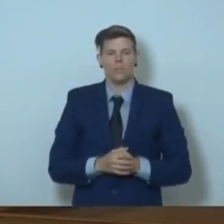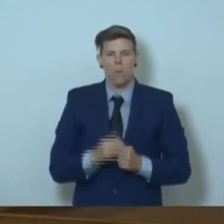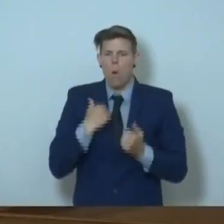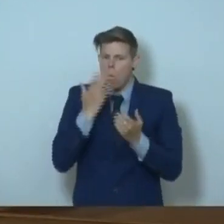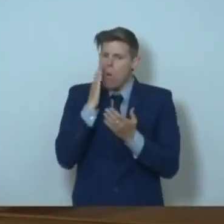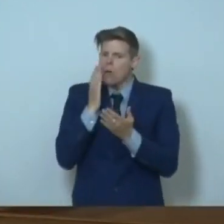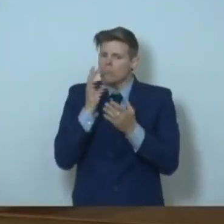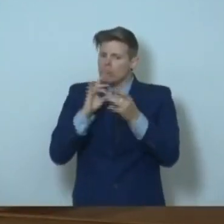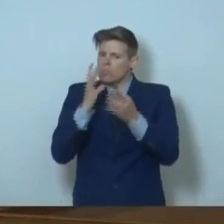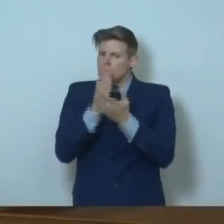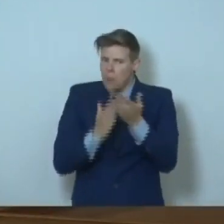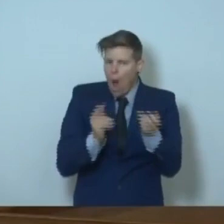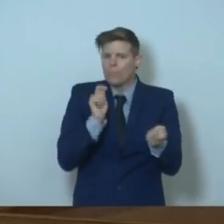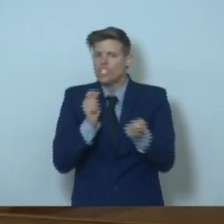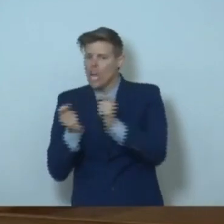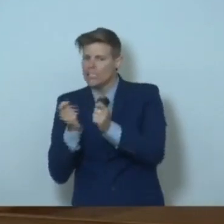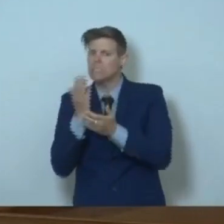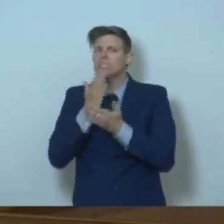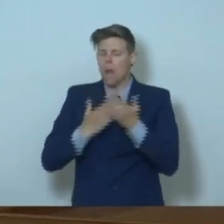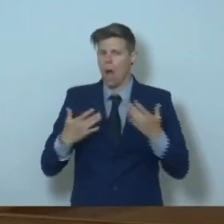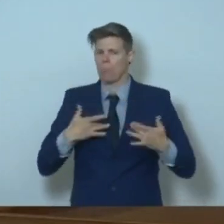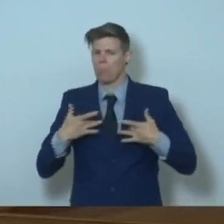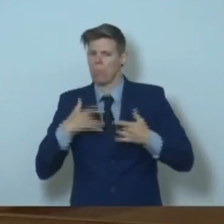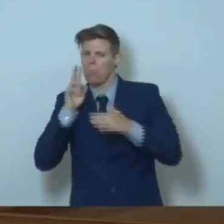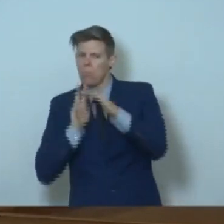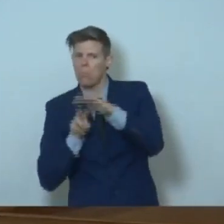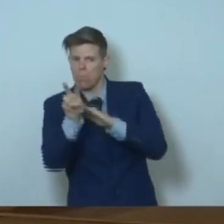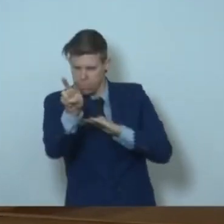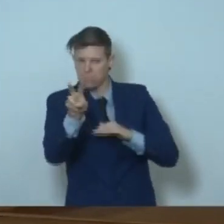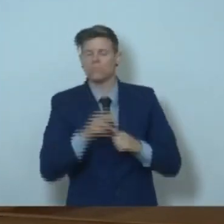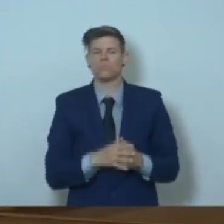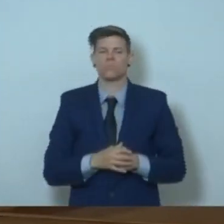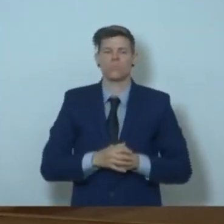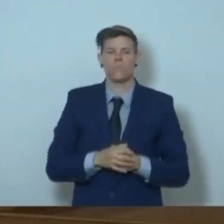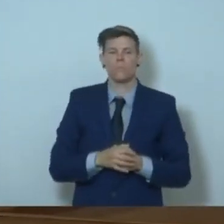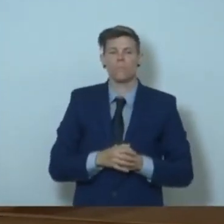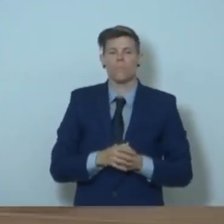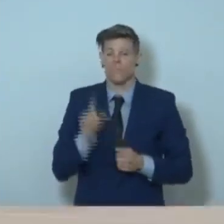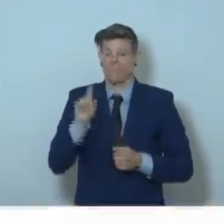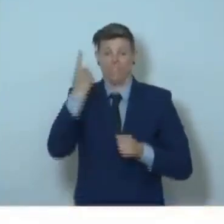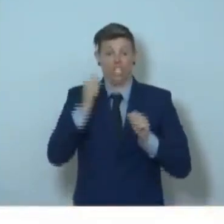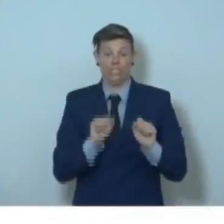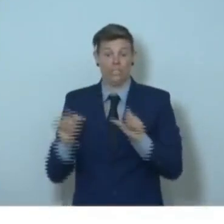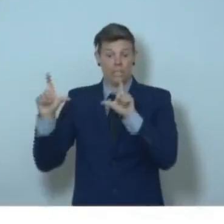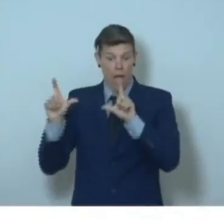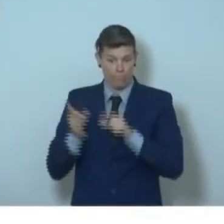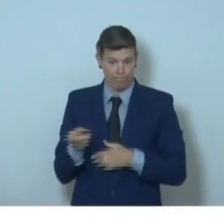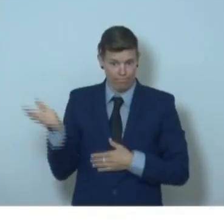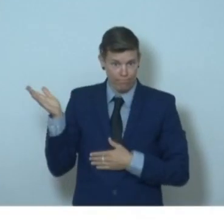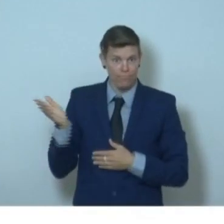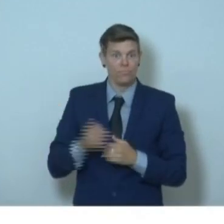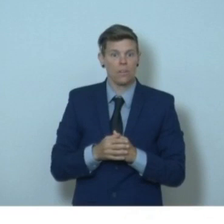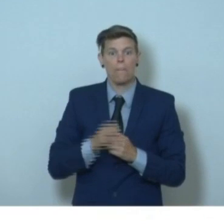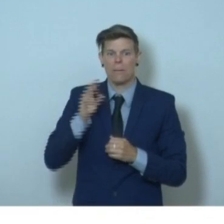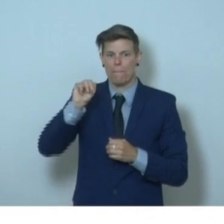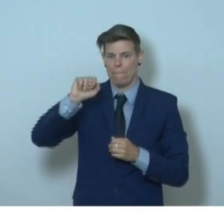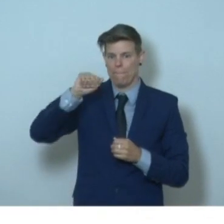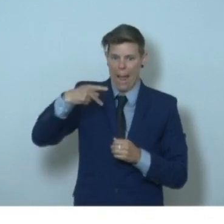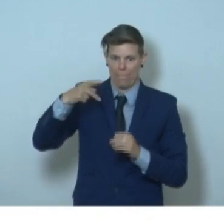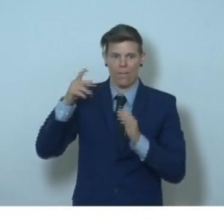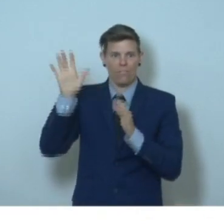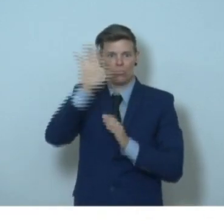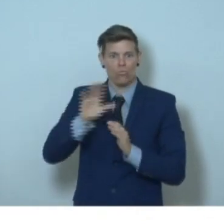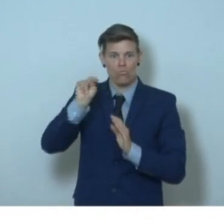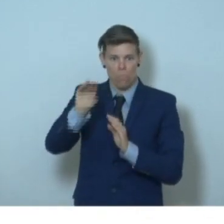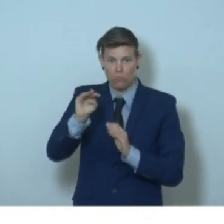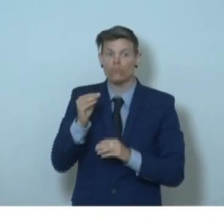how we track things as well going forward. The first slide is a couple maps of New Mexico. On the right, you have the